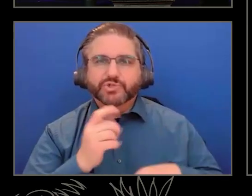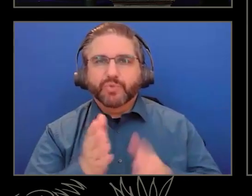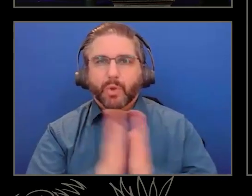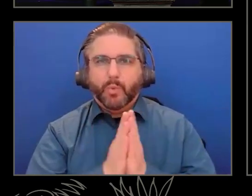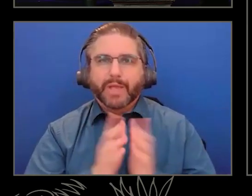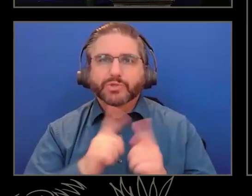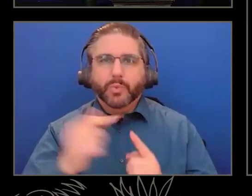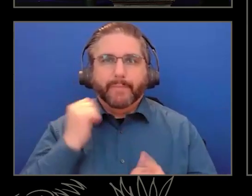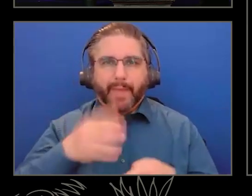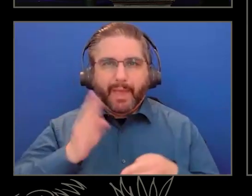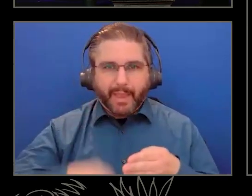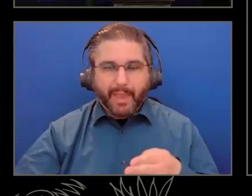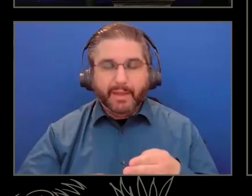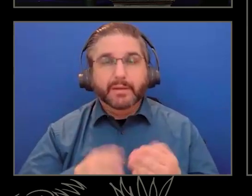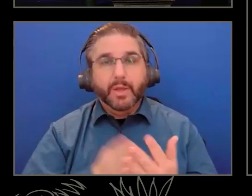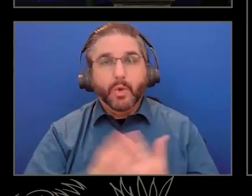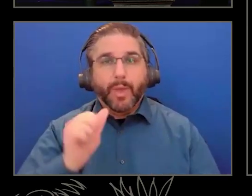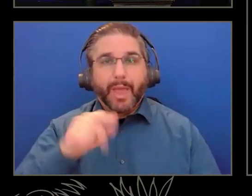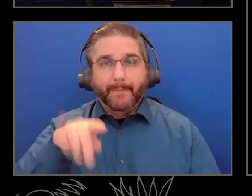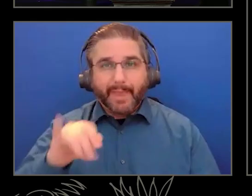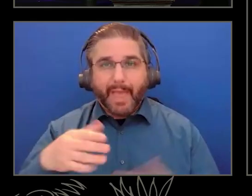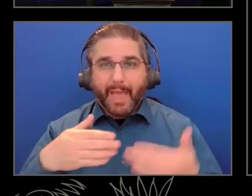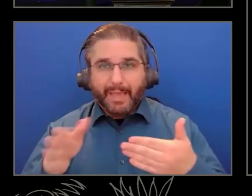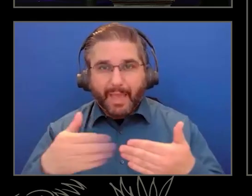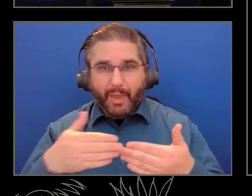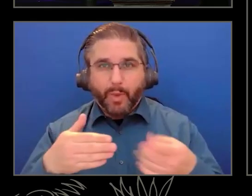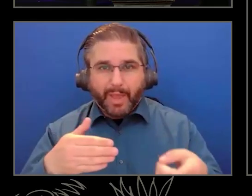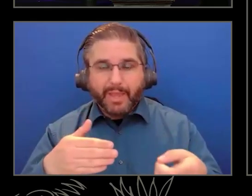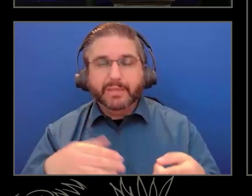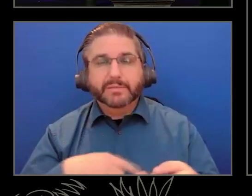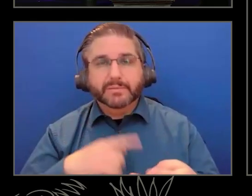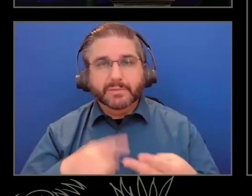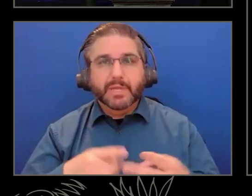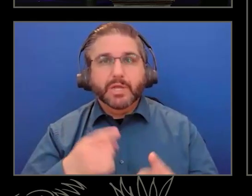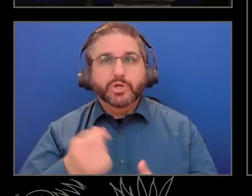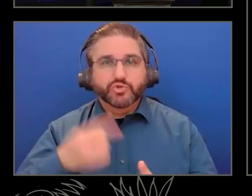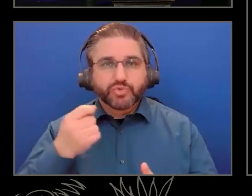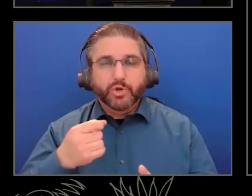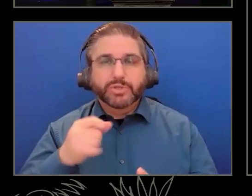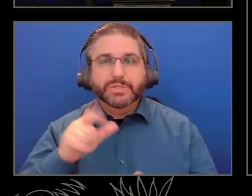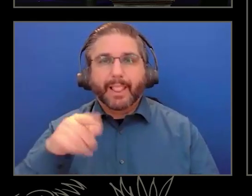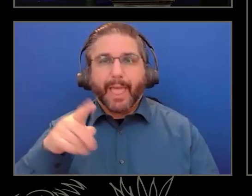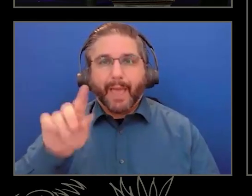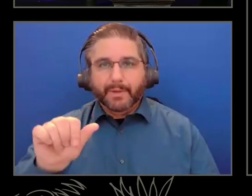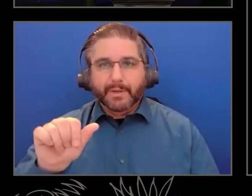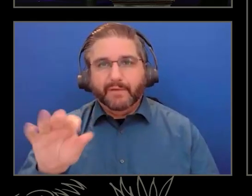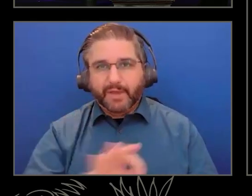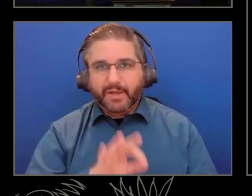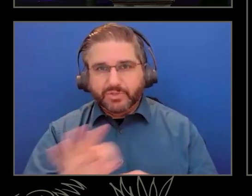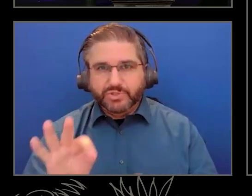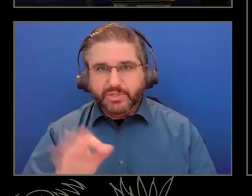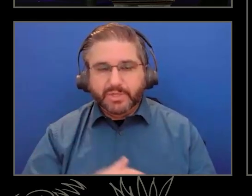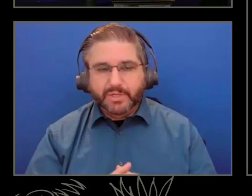That request goes through API gateways, triggers a Lambda function. So